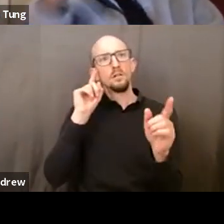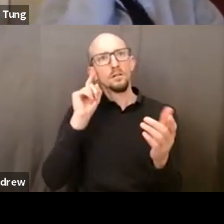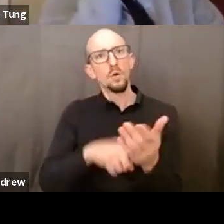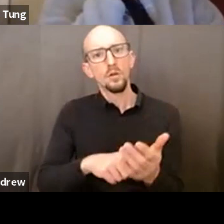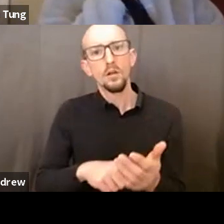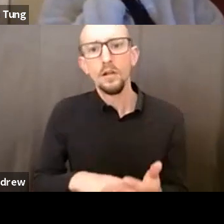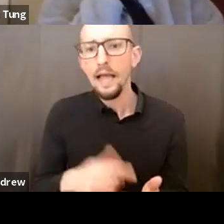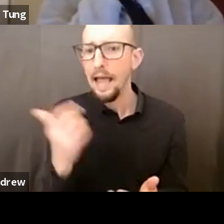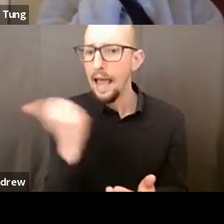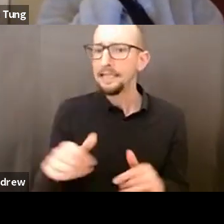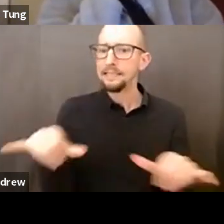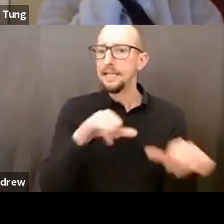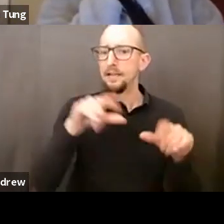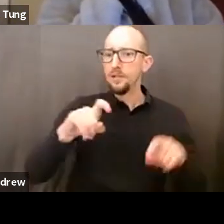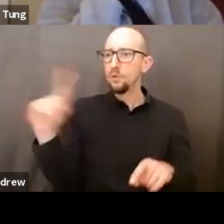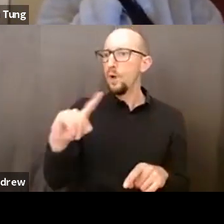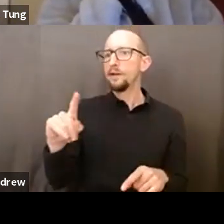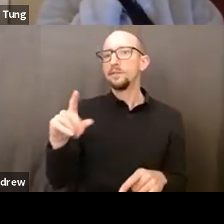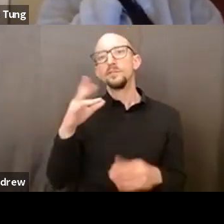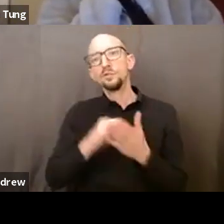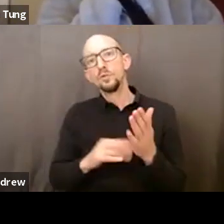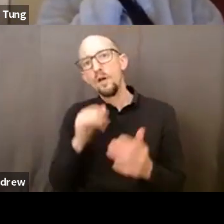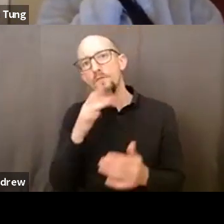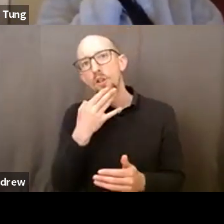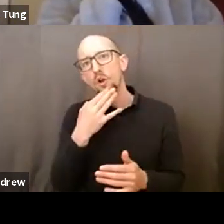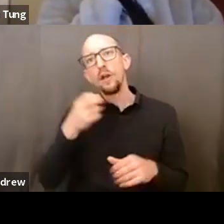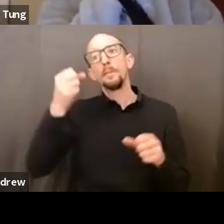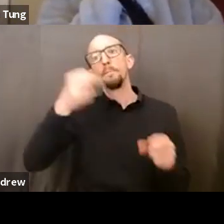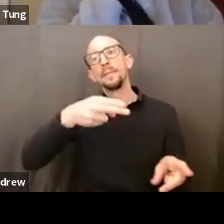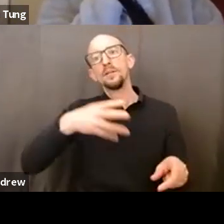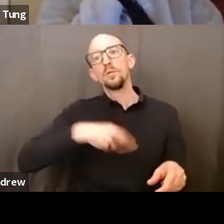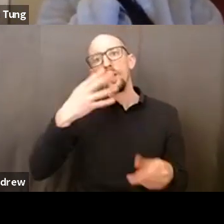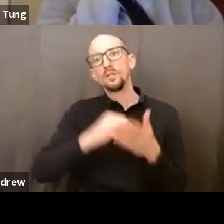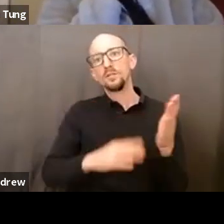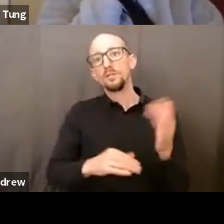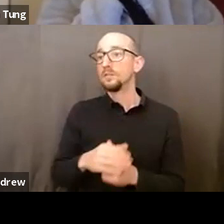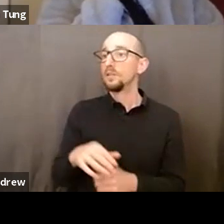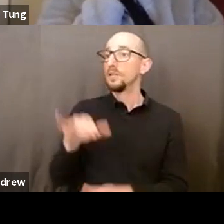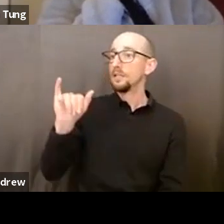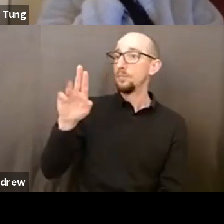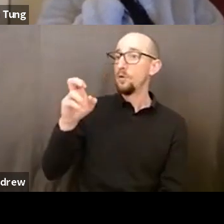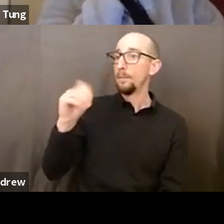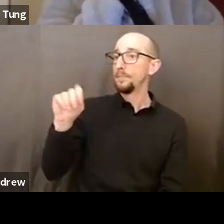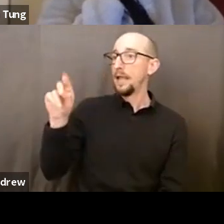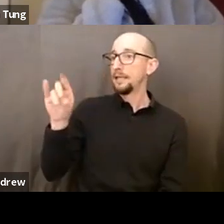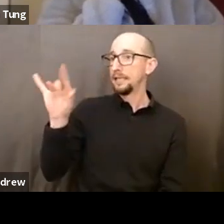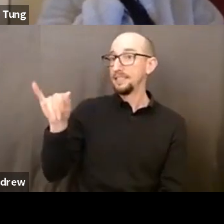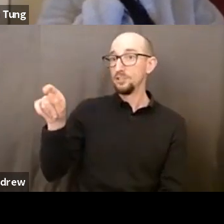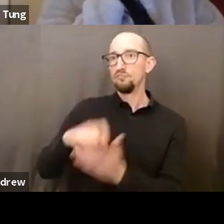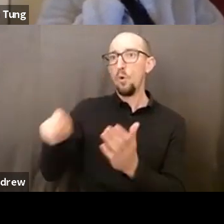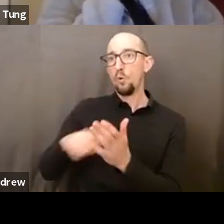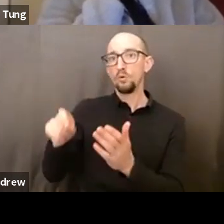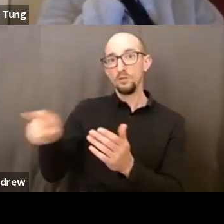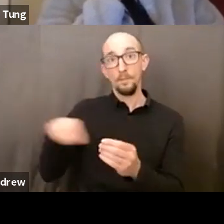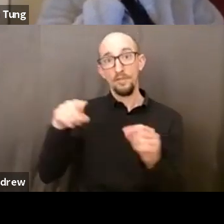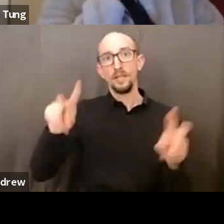than white students on average. As Dr. Ibram Kendi wrote in his statement to the school committee on this very topic, quote, either